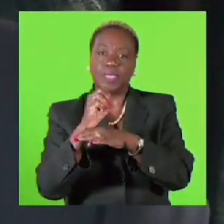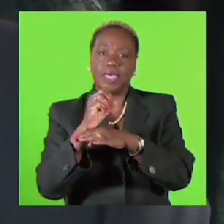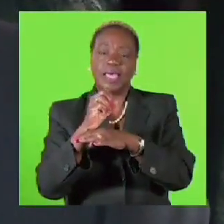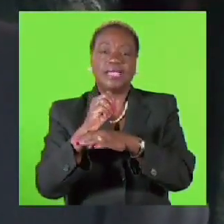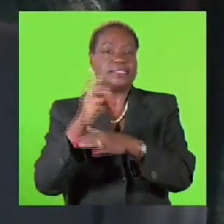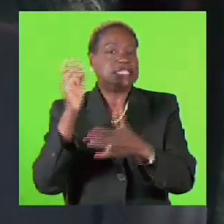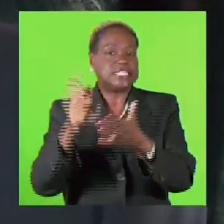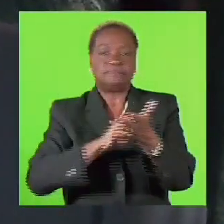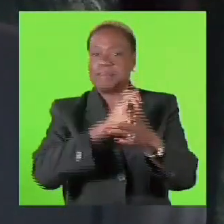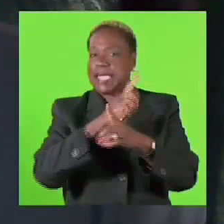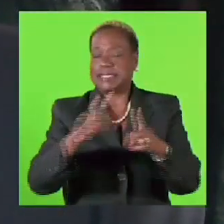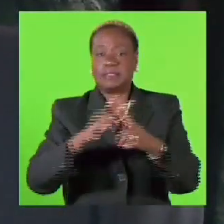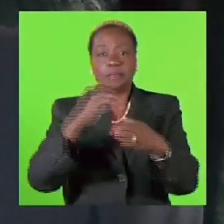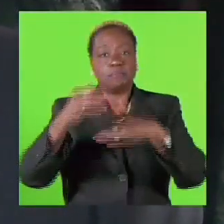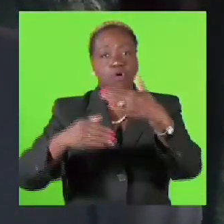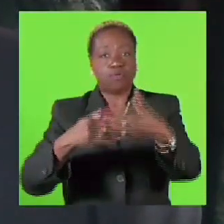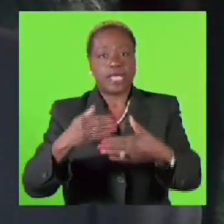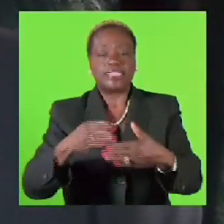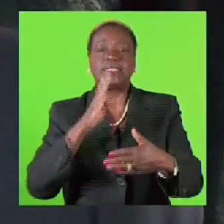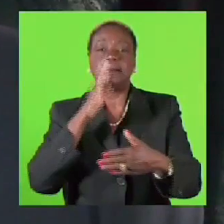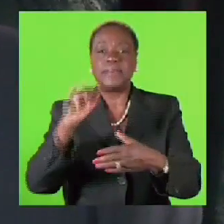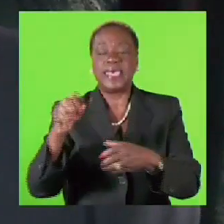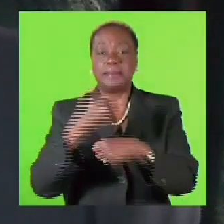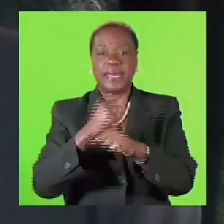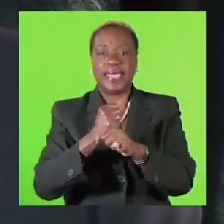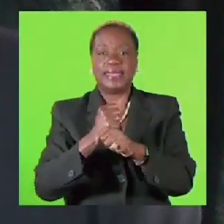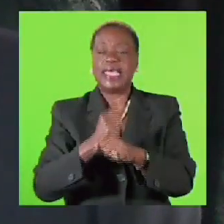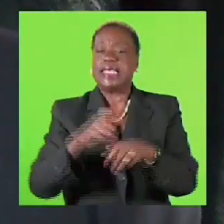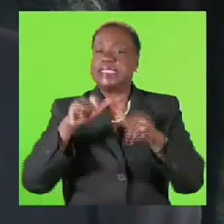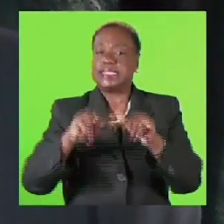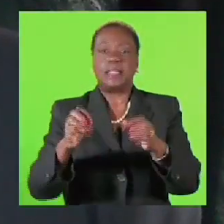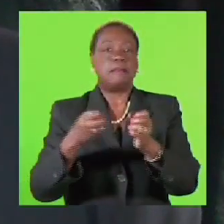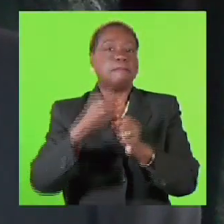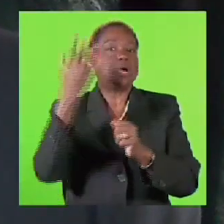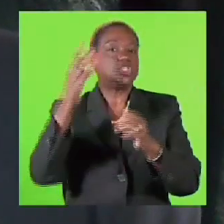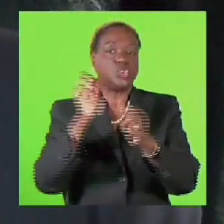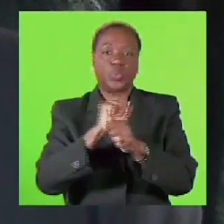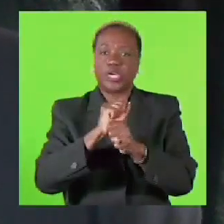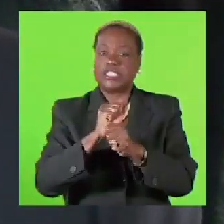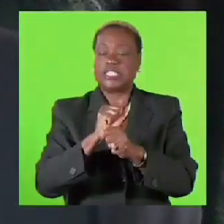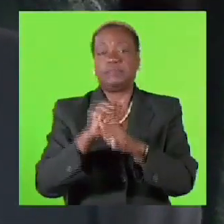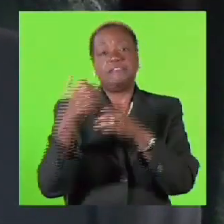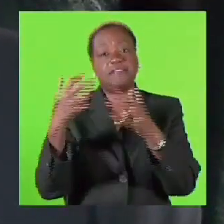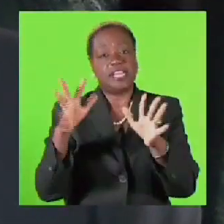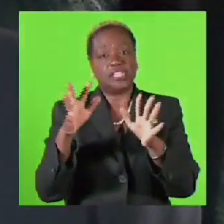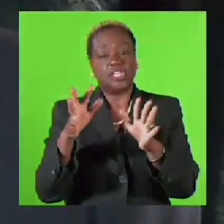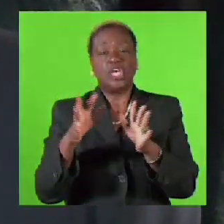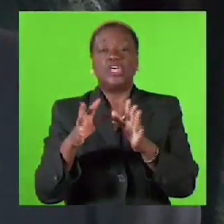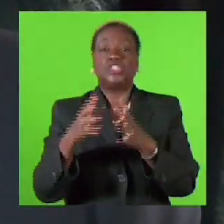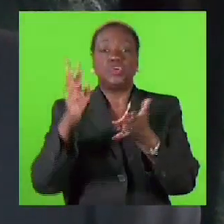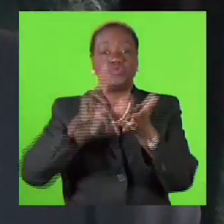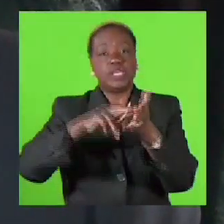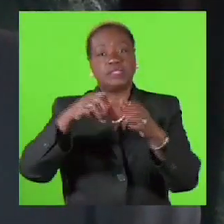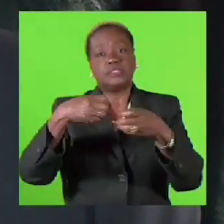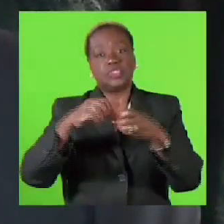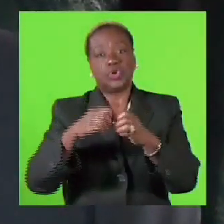Despite the progress that is being made, there is still much work to be done to restore